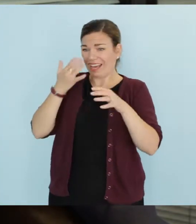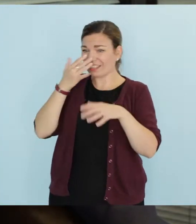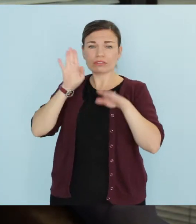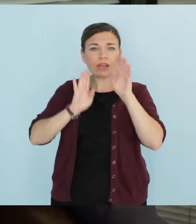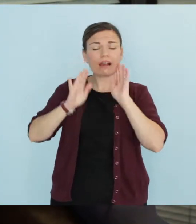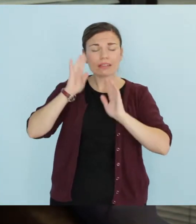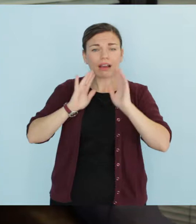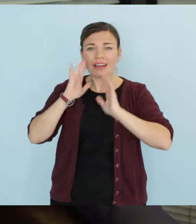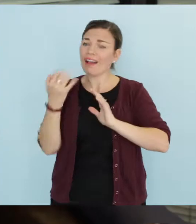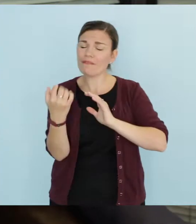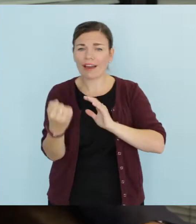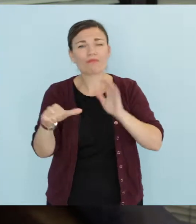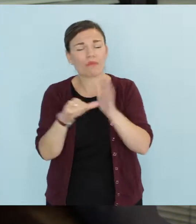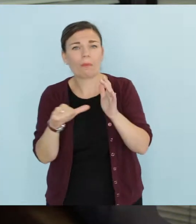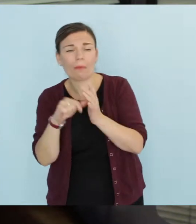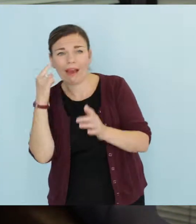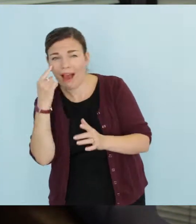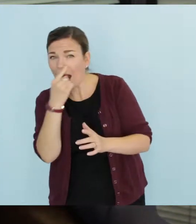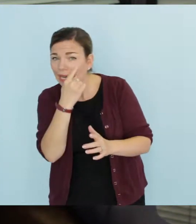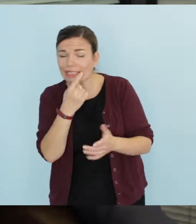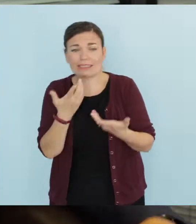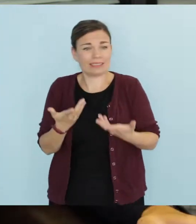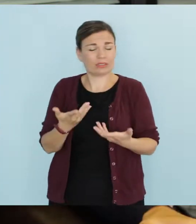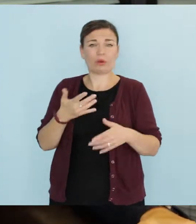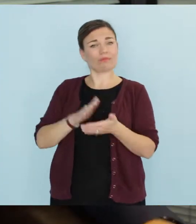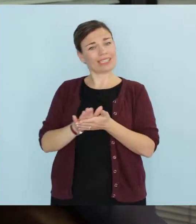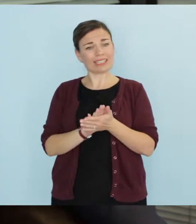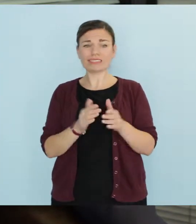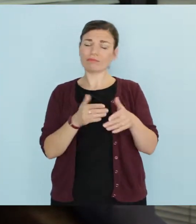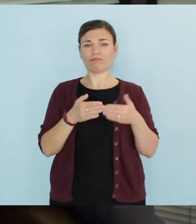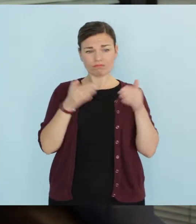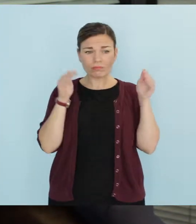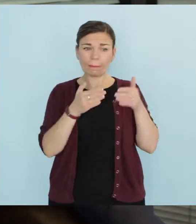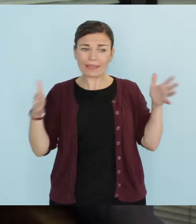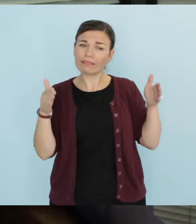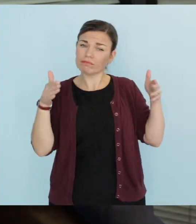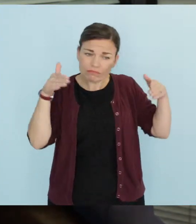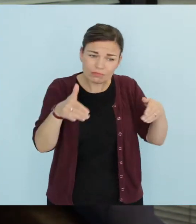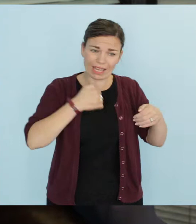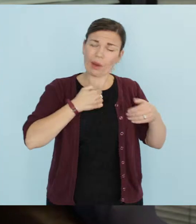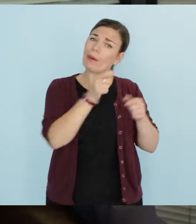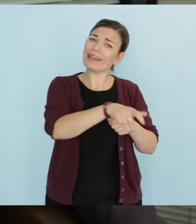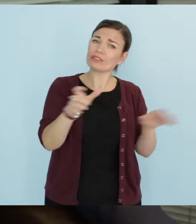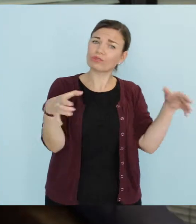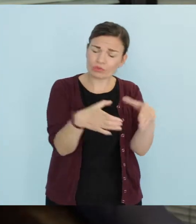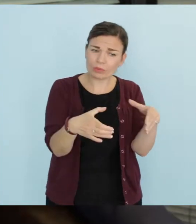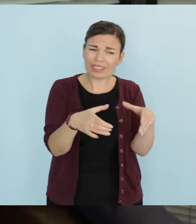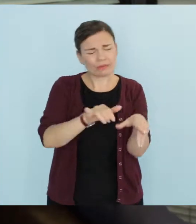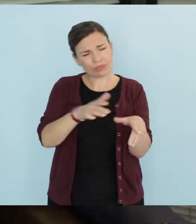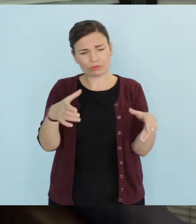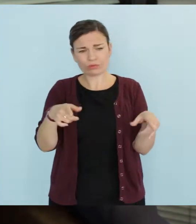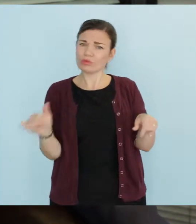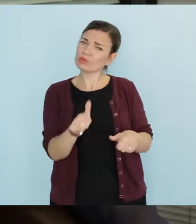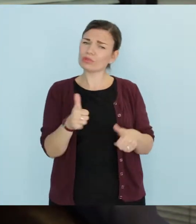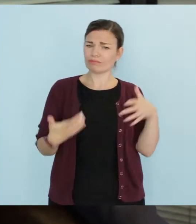groups. So it's a prominent part of our patient group. And it should be a fundamental